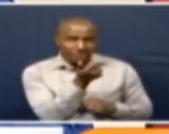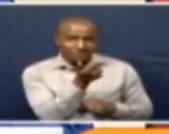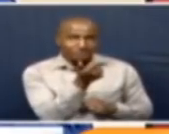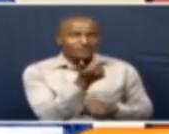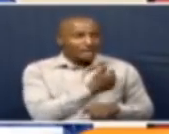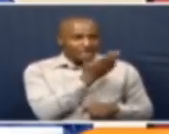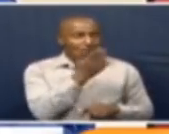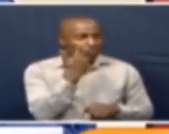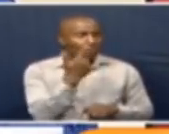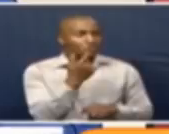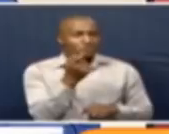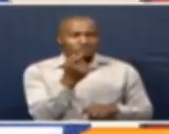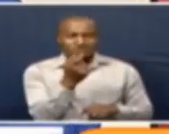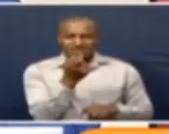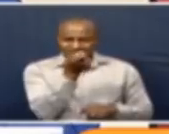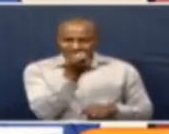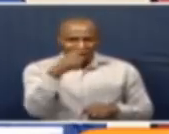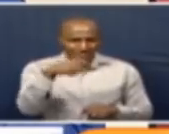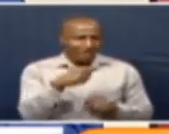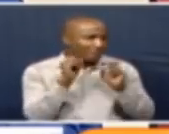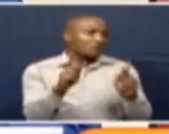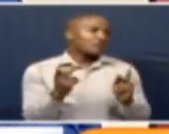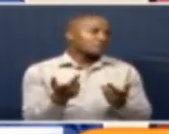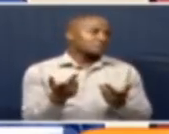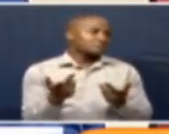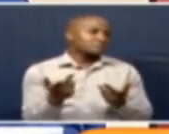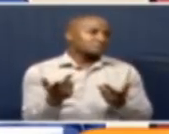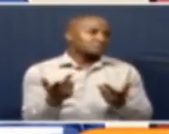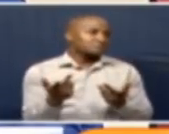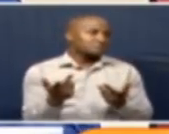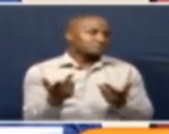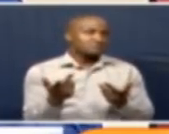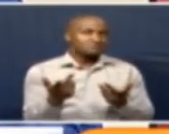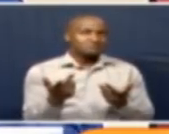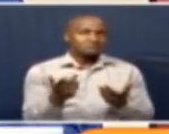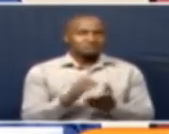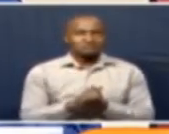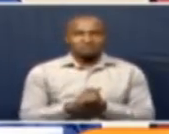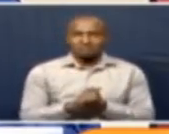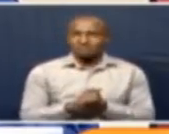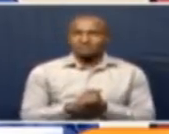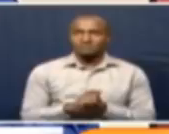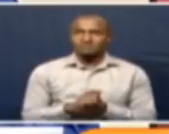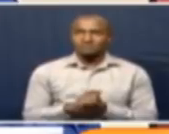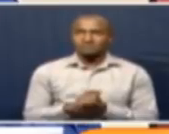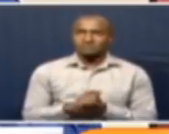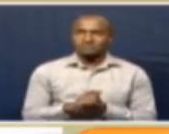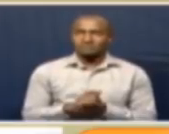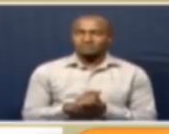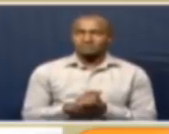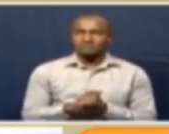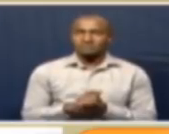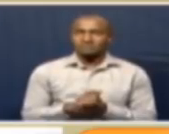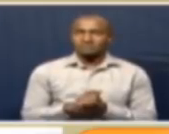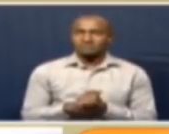who agree to take certain amounts of money that could also be cheapening the trade as well? Well, in my case,